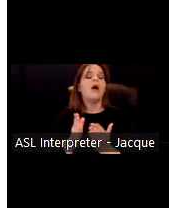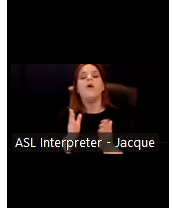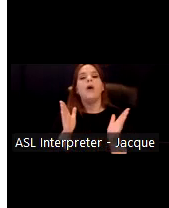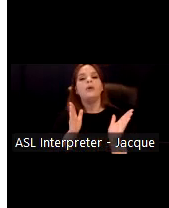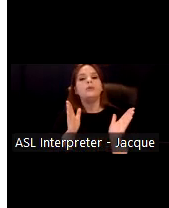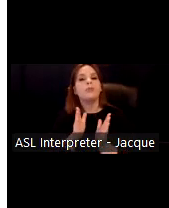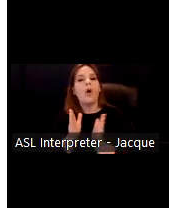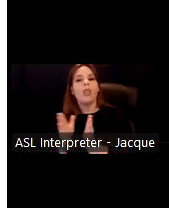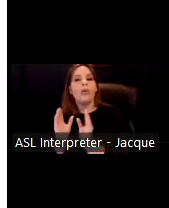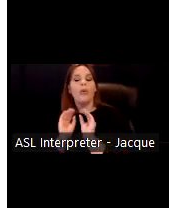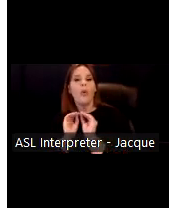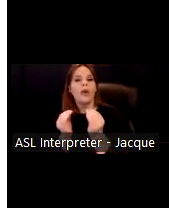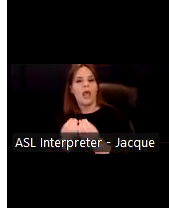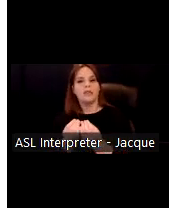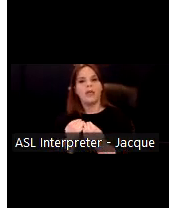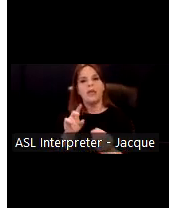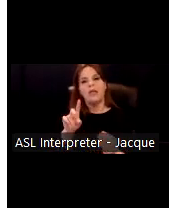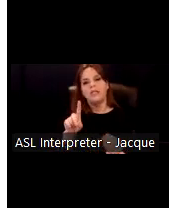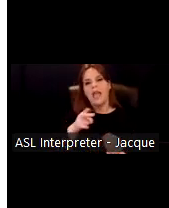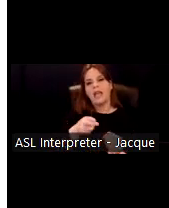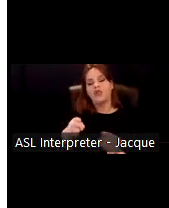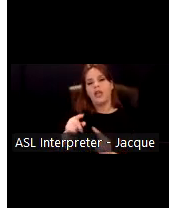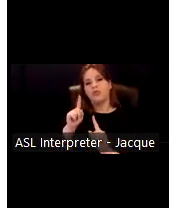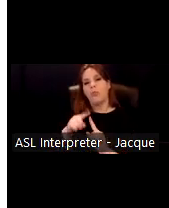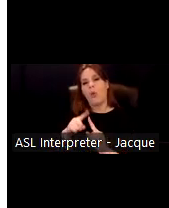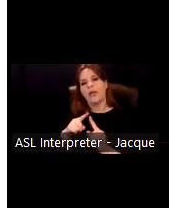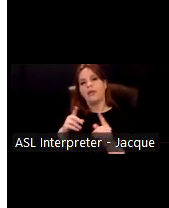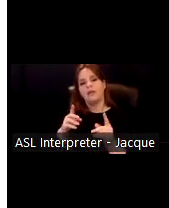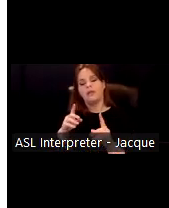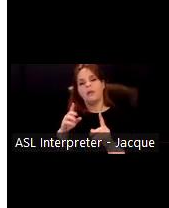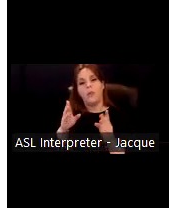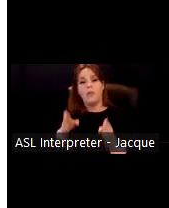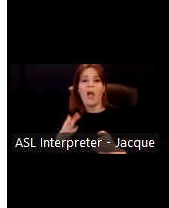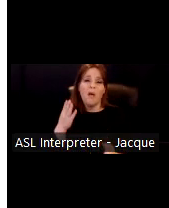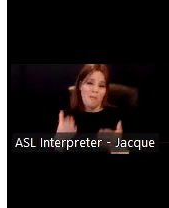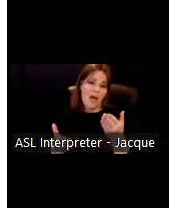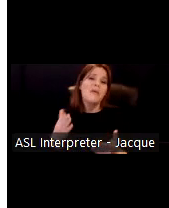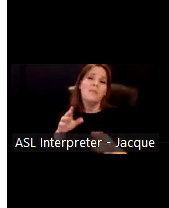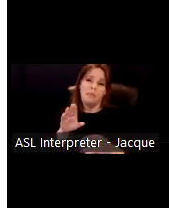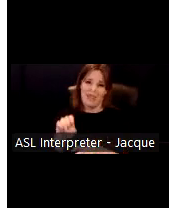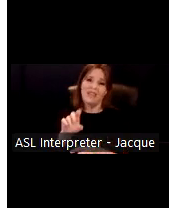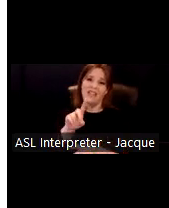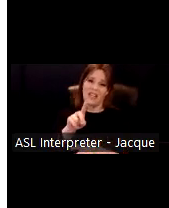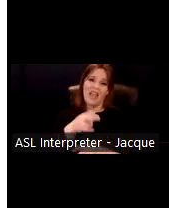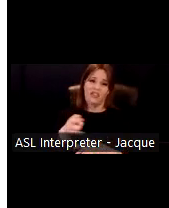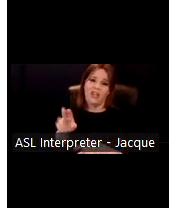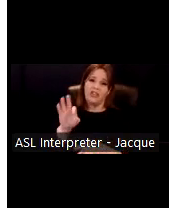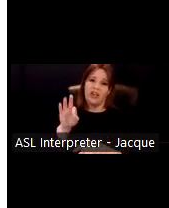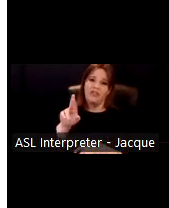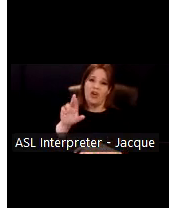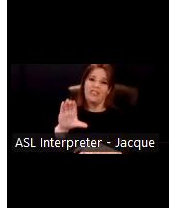smaller organizations, the DHH point person might be the DHH FRC also.